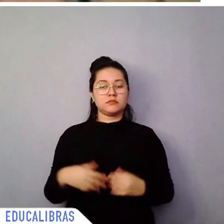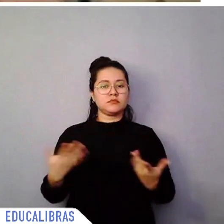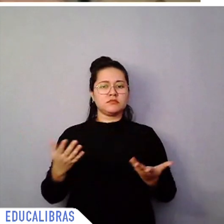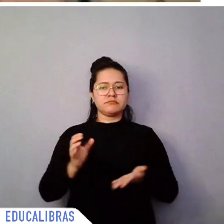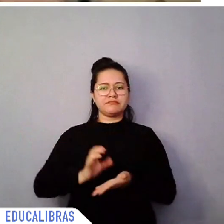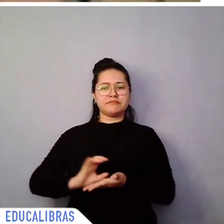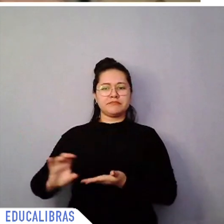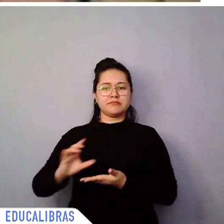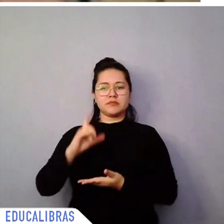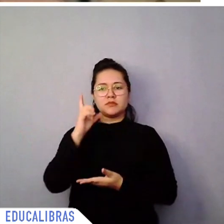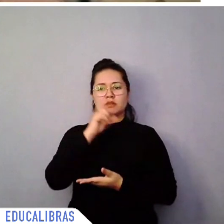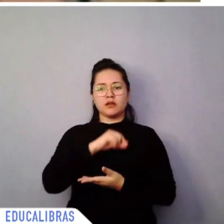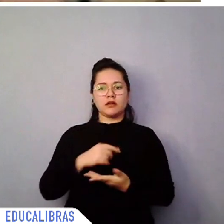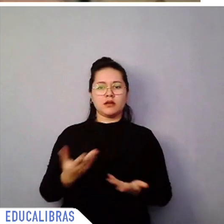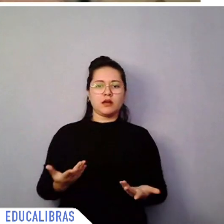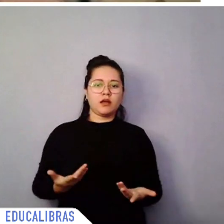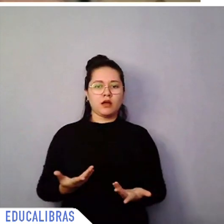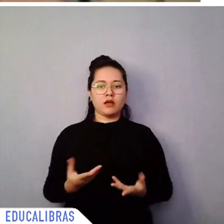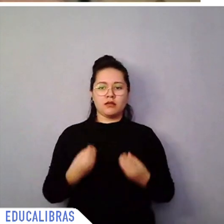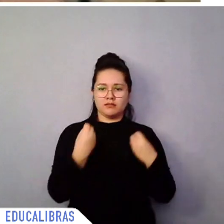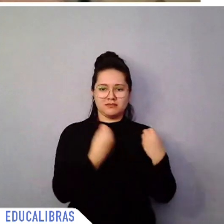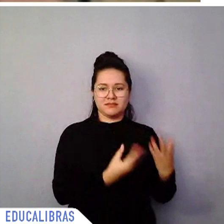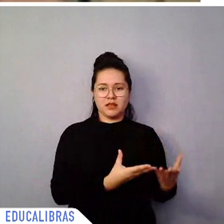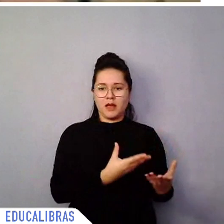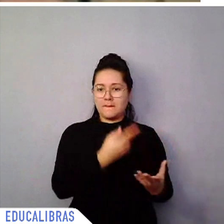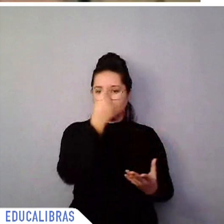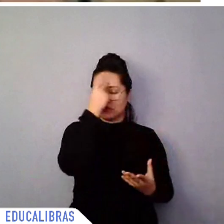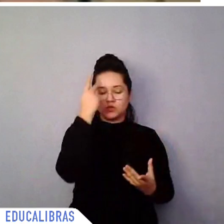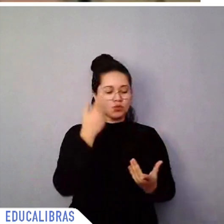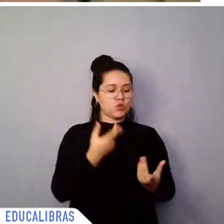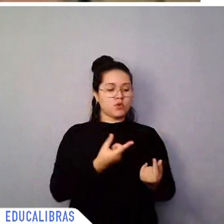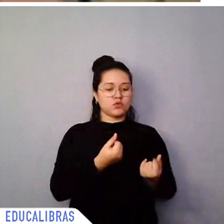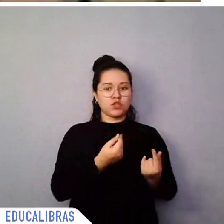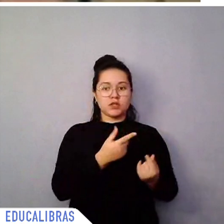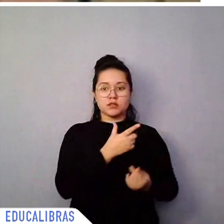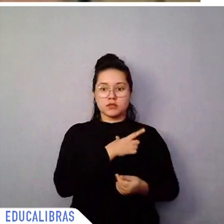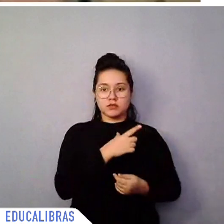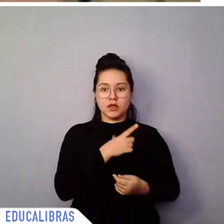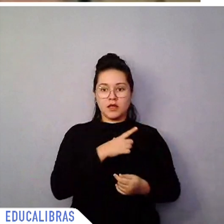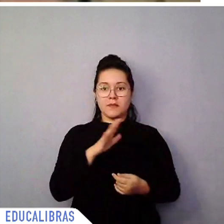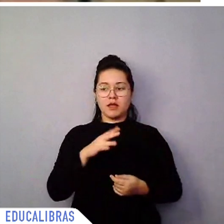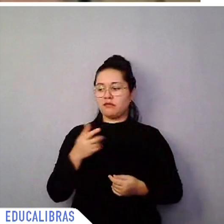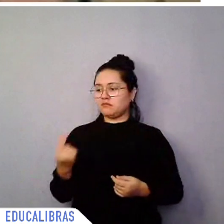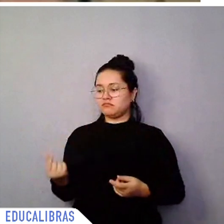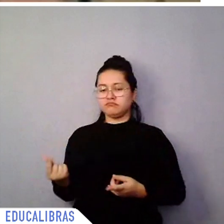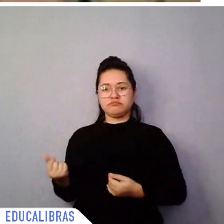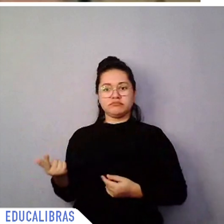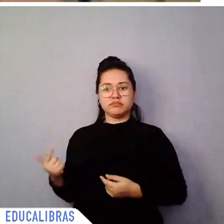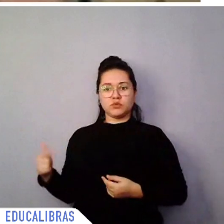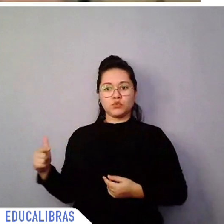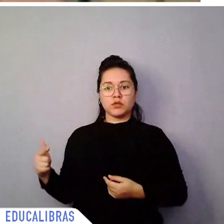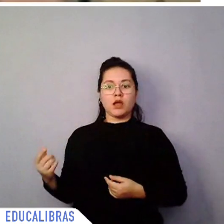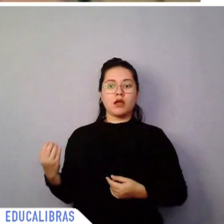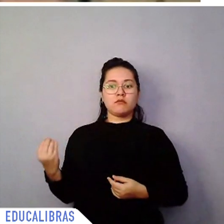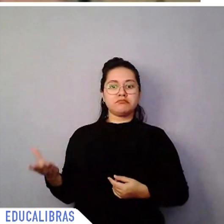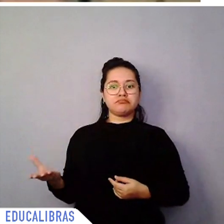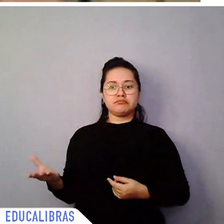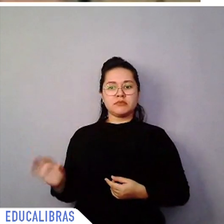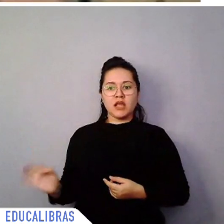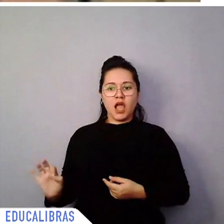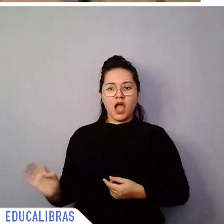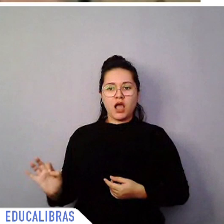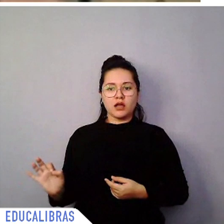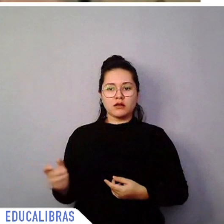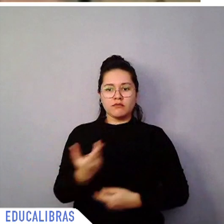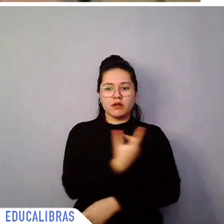been able to bring vaccines in. We will not leave somebody without a vaccine to give it to somebody else.